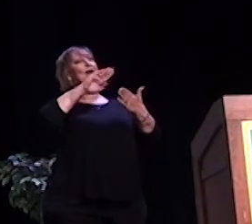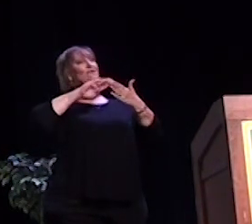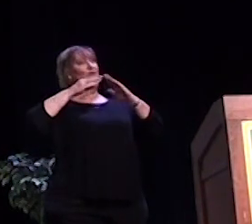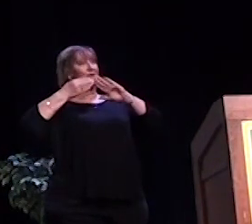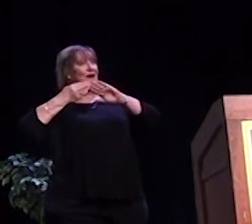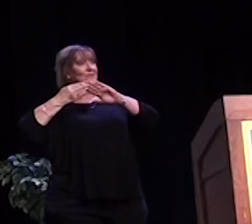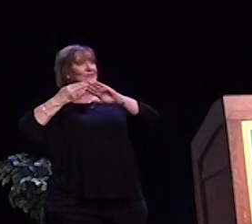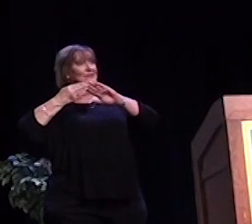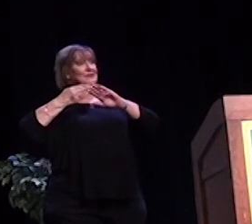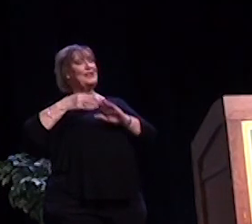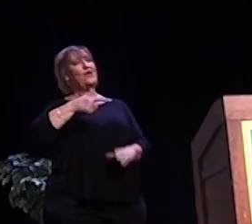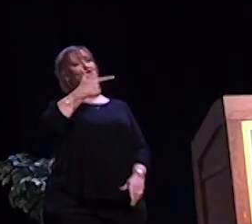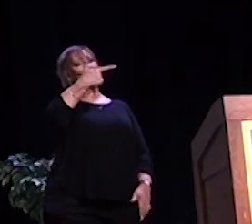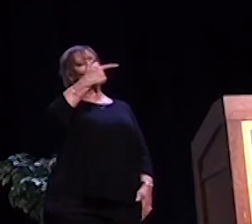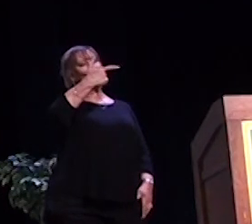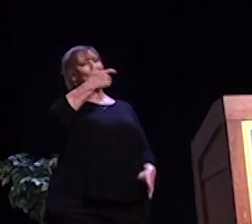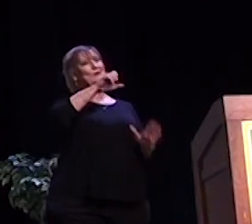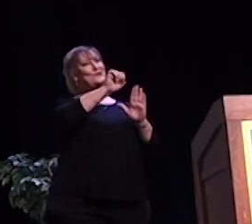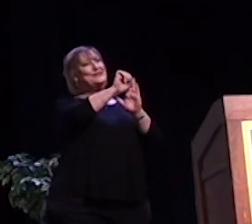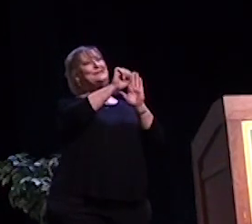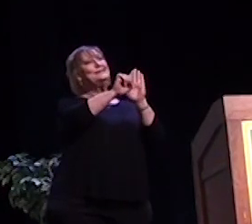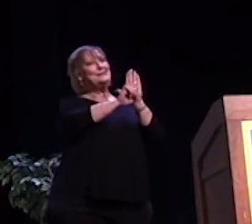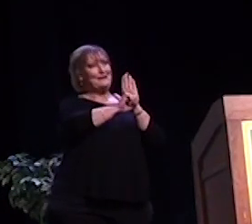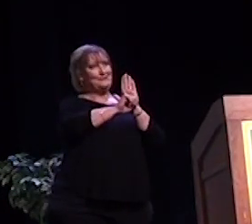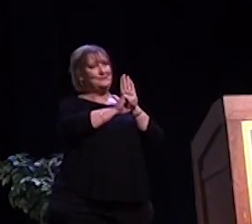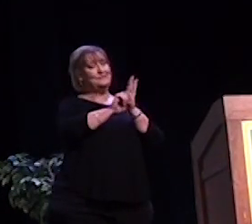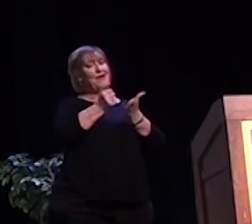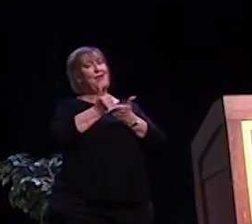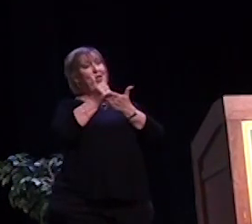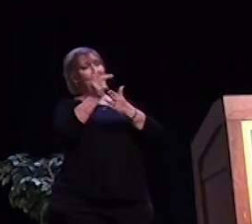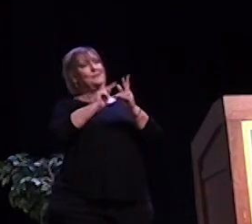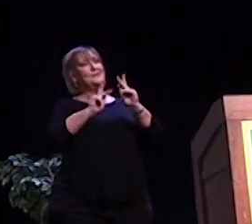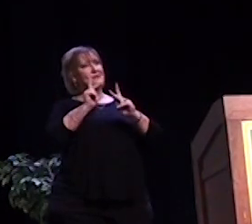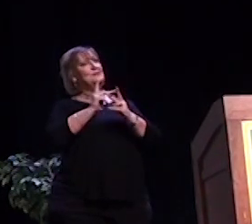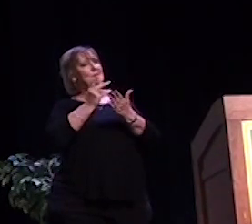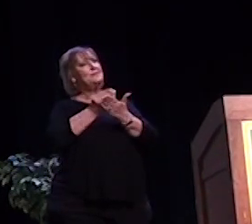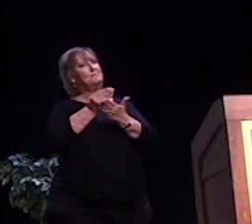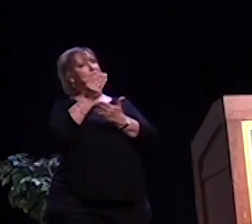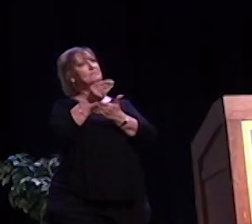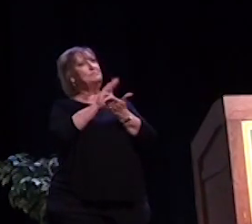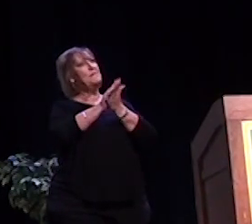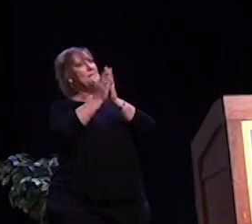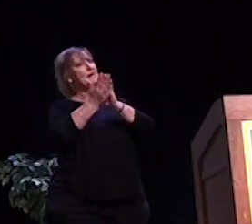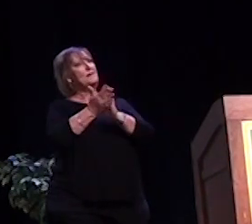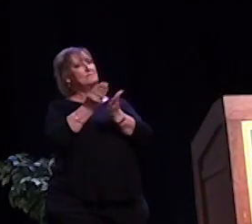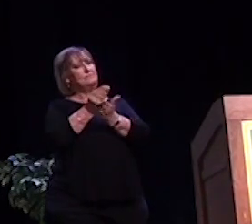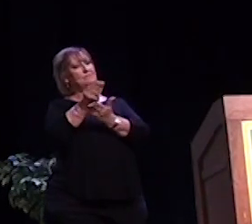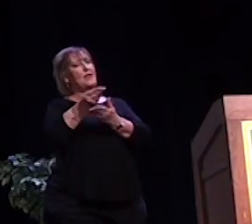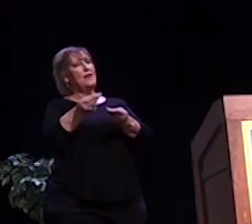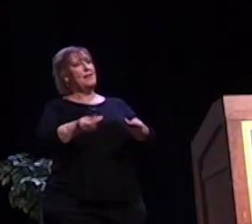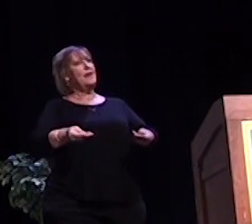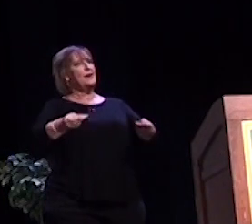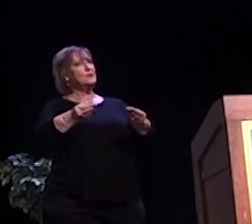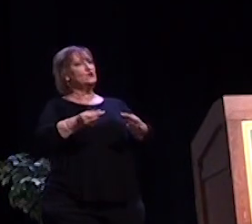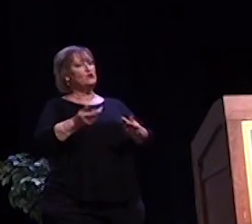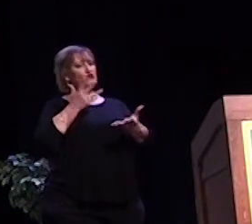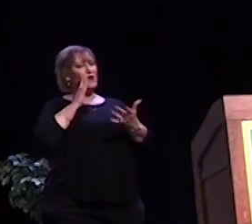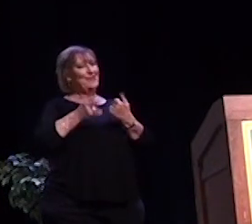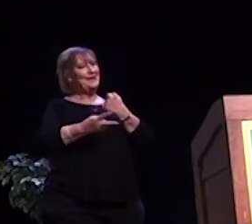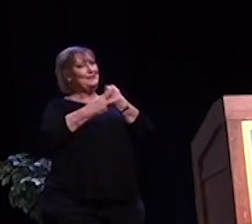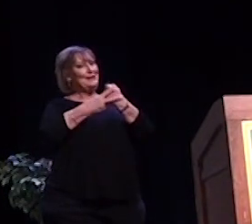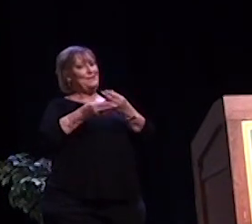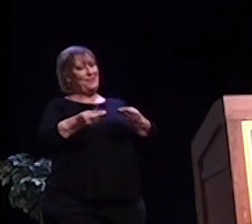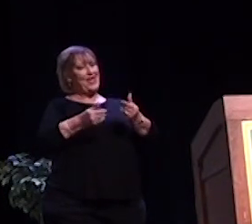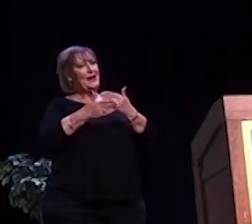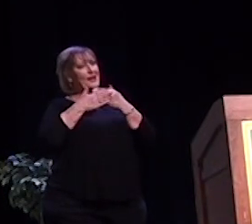different states become landowners, basically preserving the community permanently and helping the